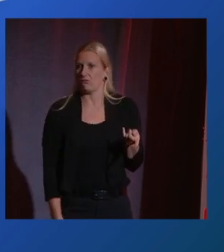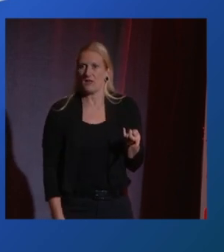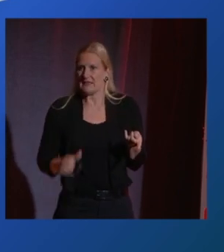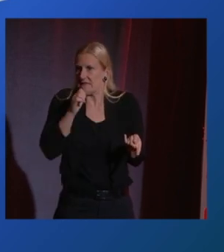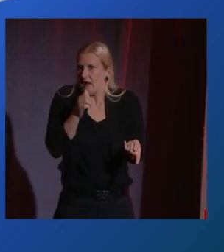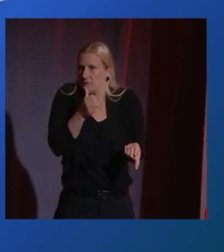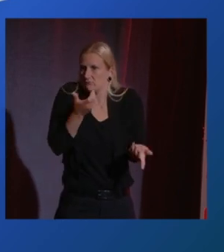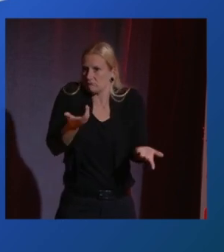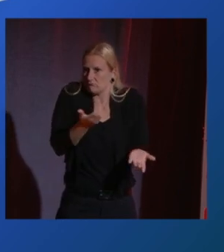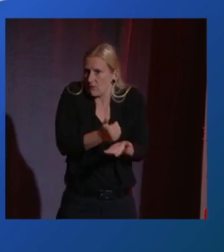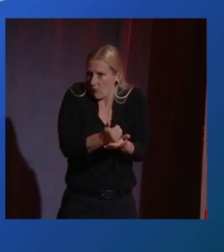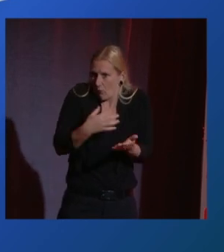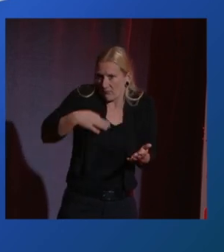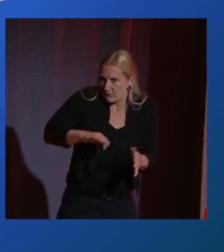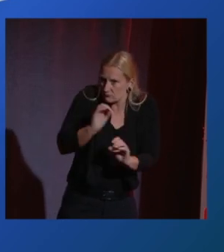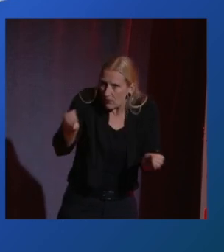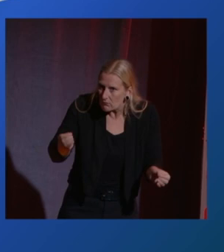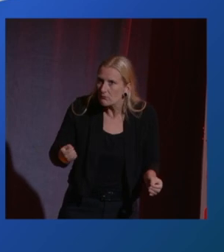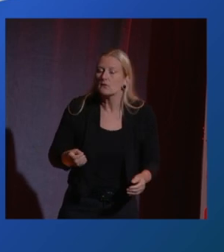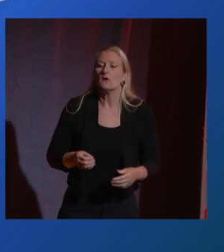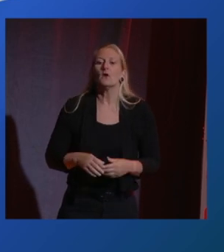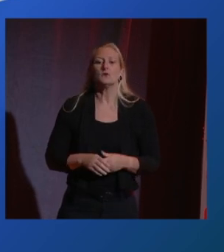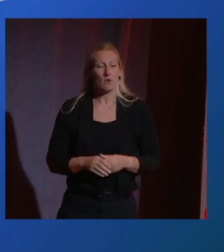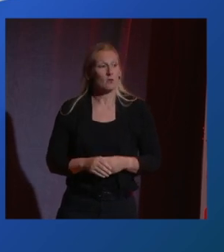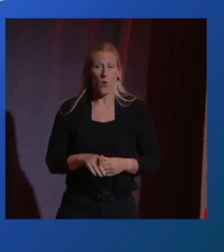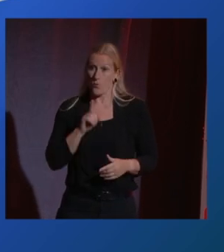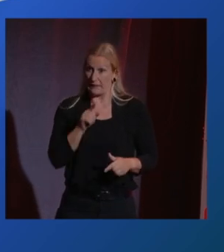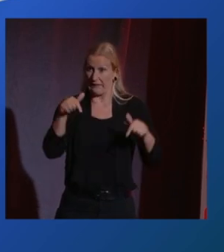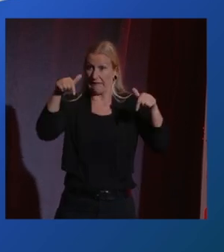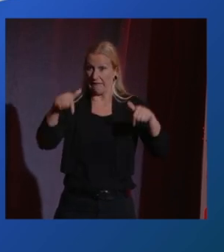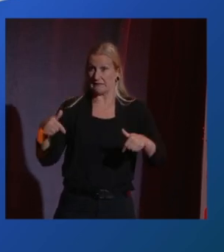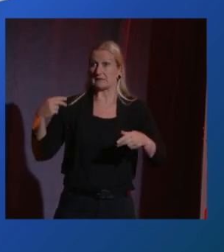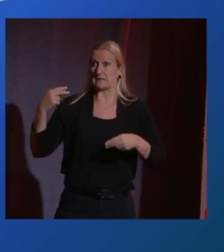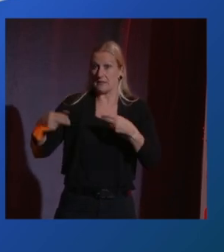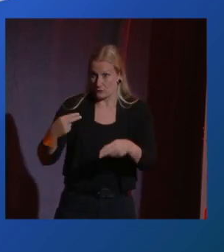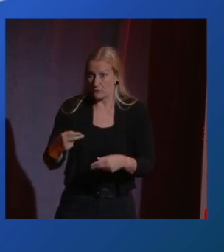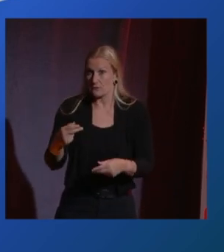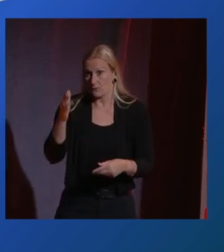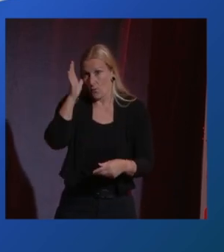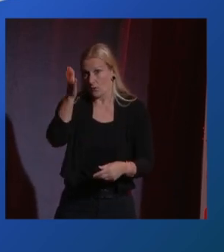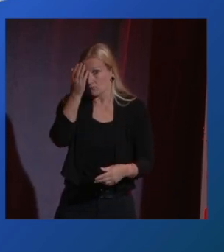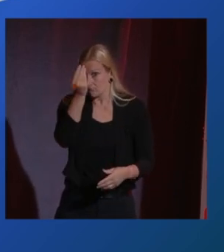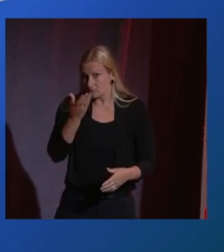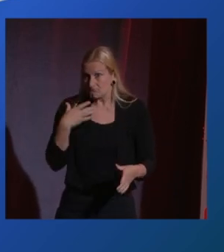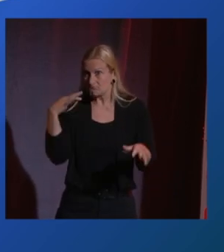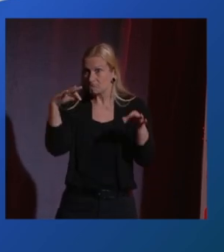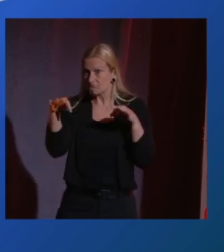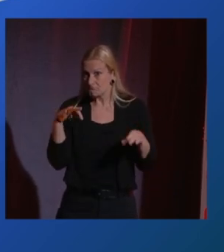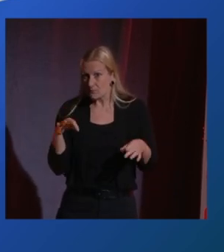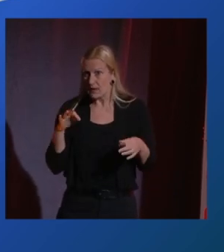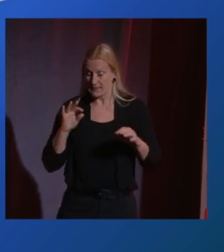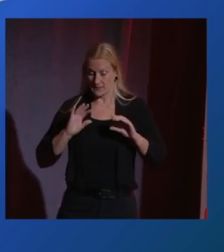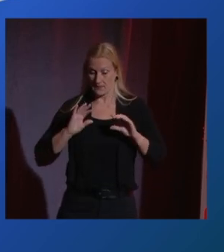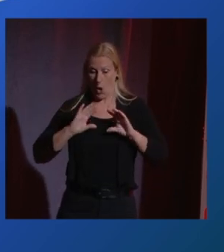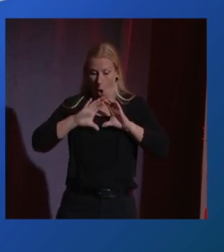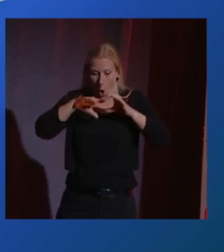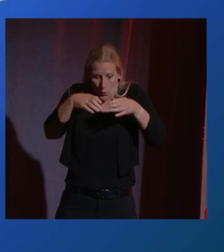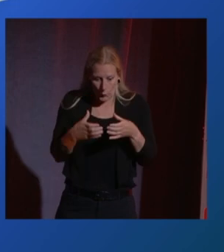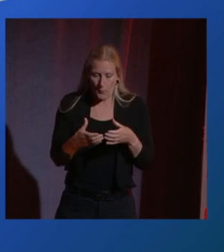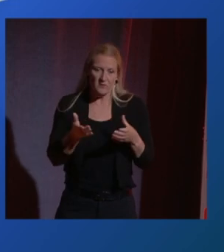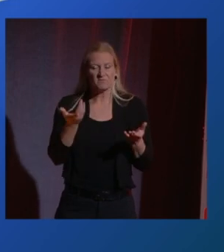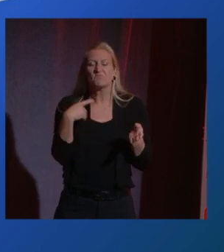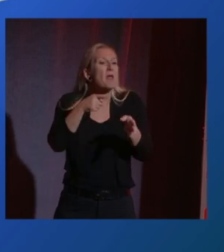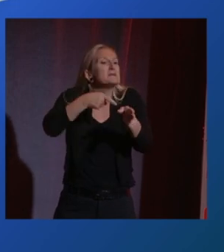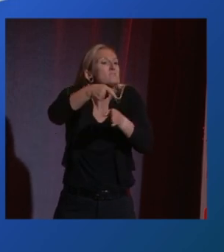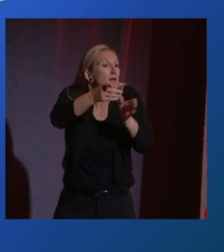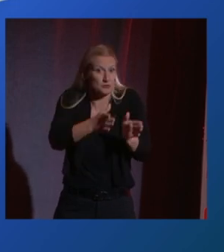conclusion history will tell whether we are as a as a group of Specialists you might